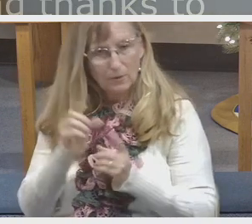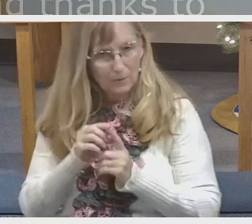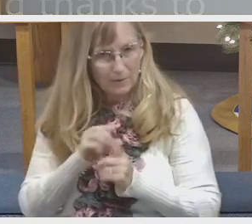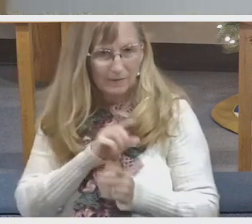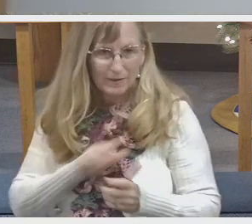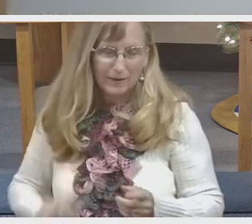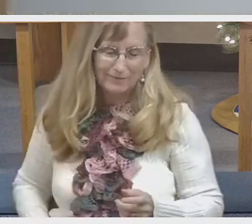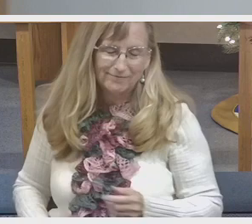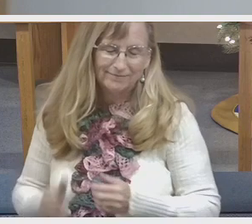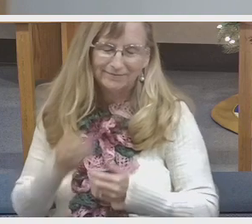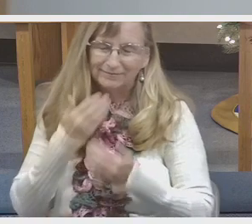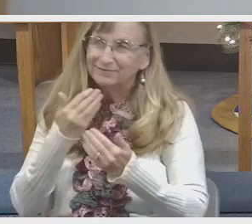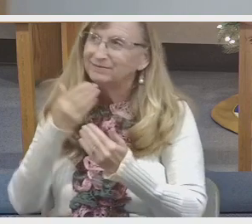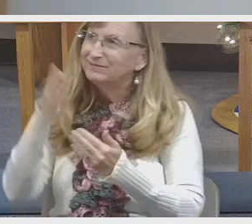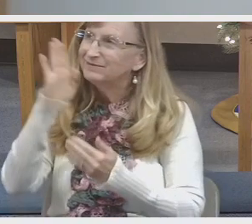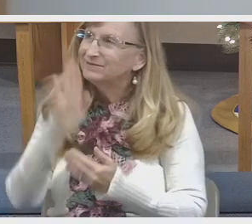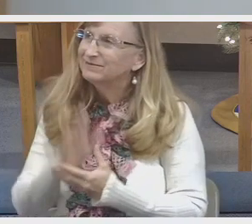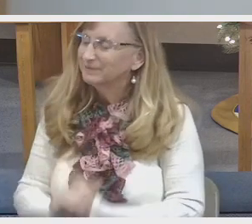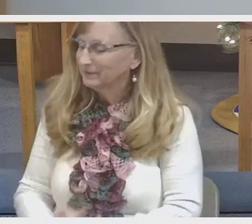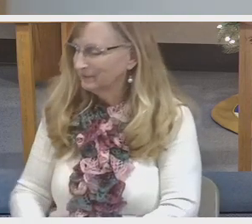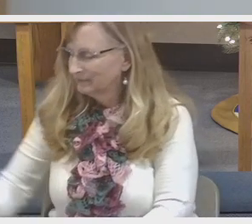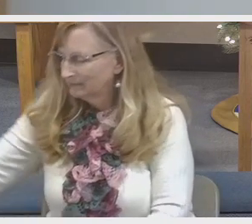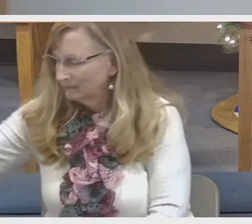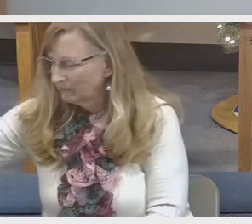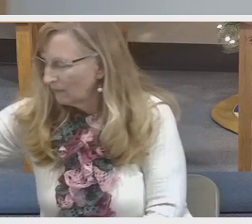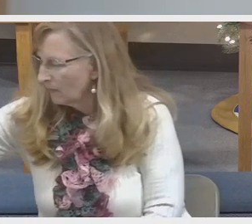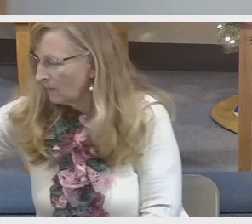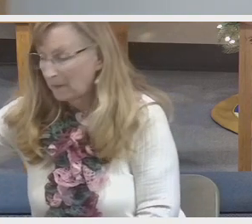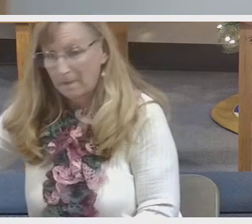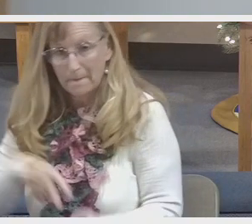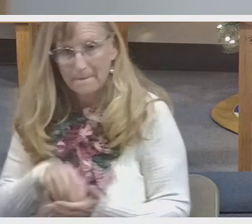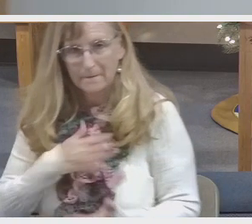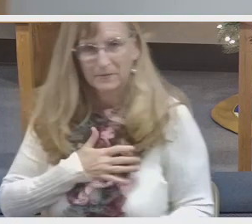Lord. Thanks be to God. Please stand.